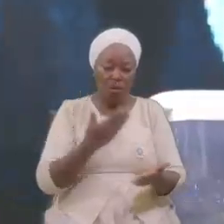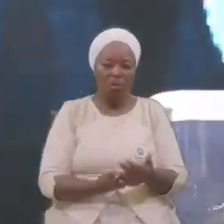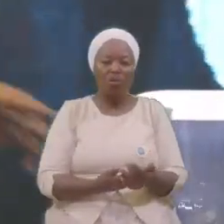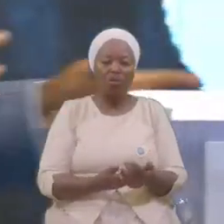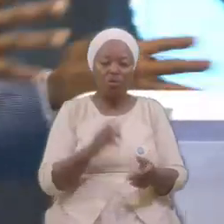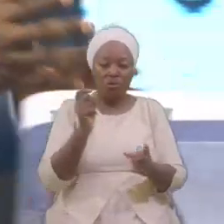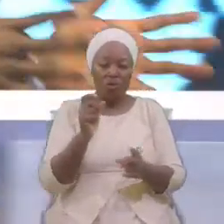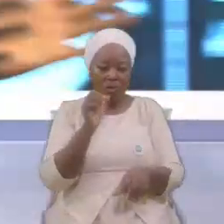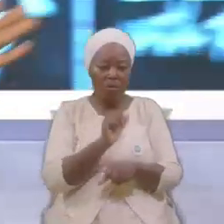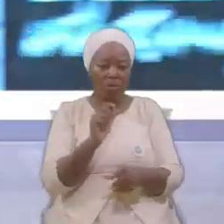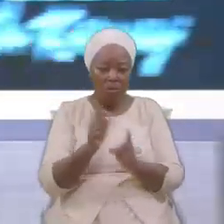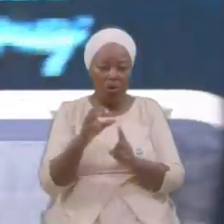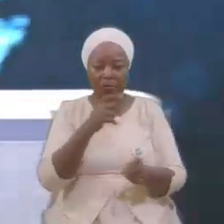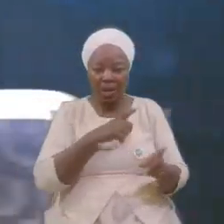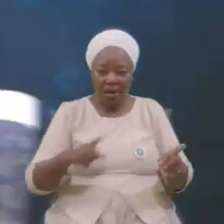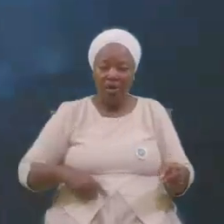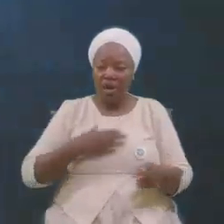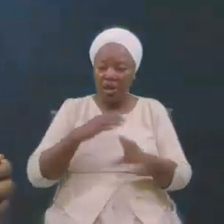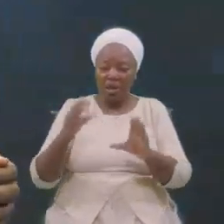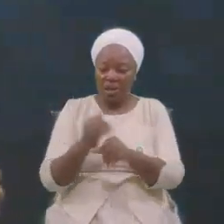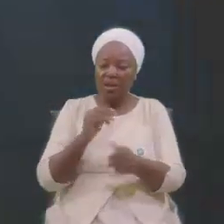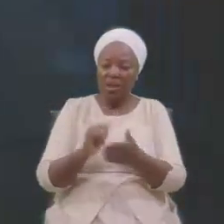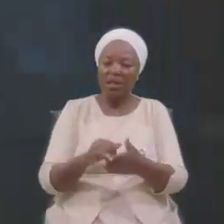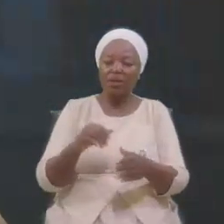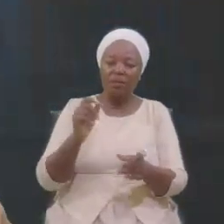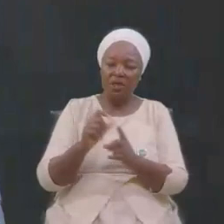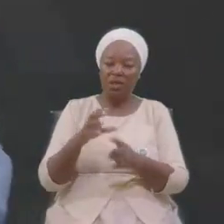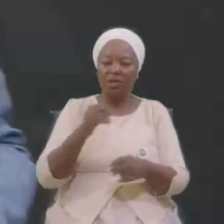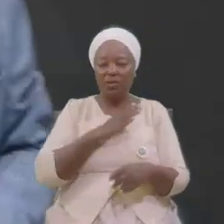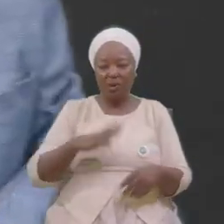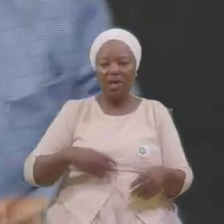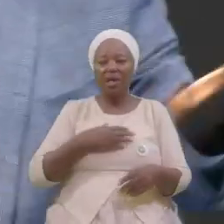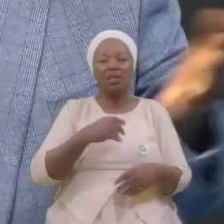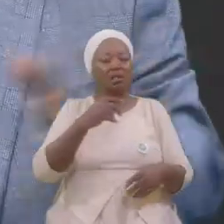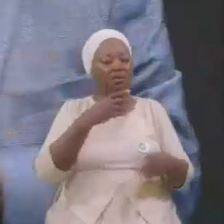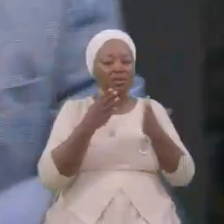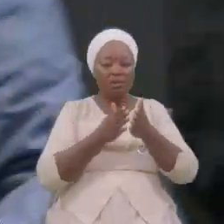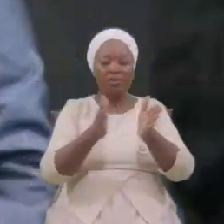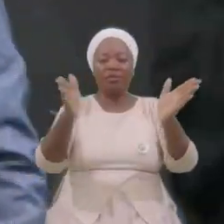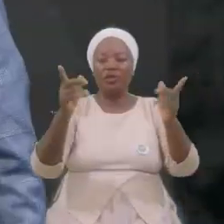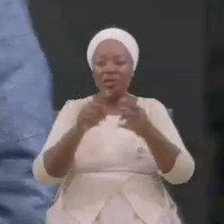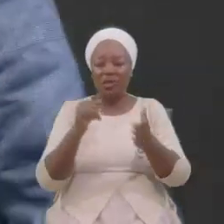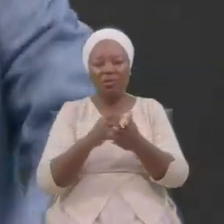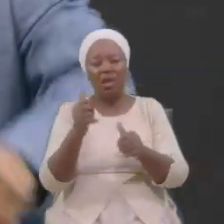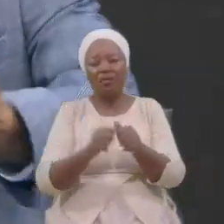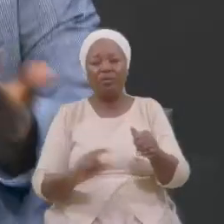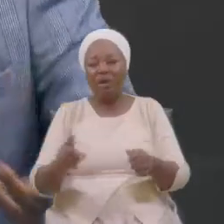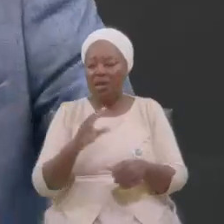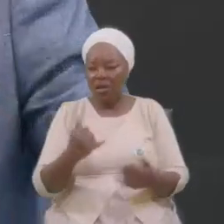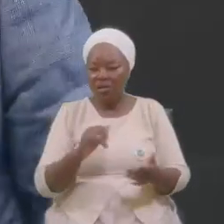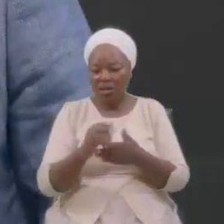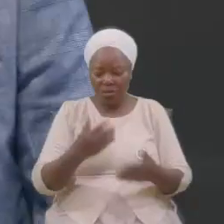of Christ, and they told each everywhere. Now that you are born again, you're born again, maybe Thursday